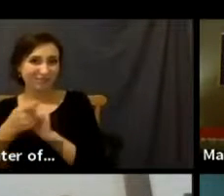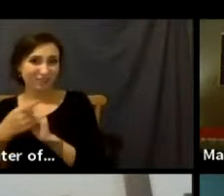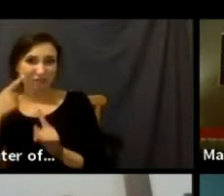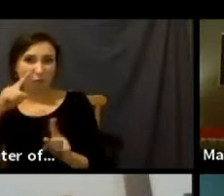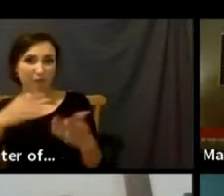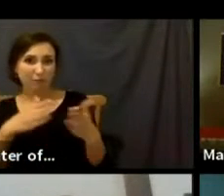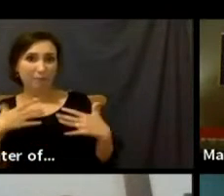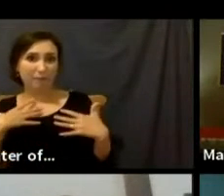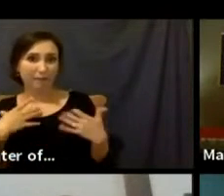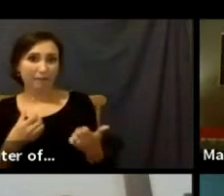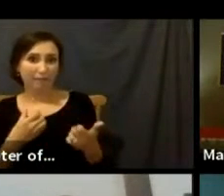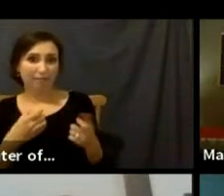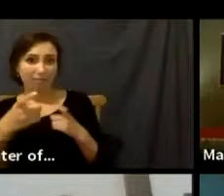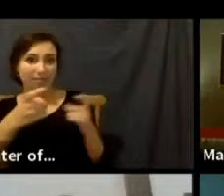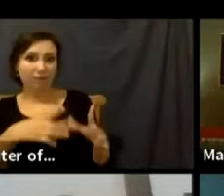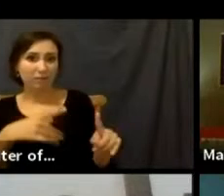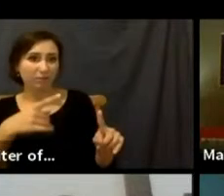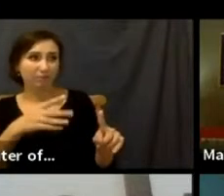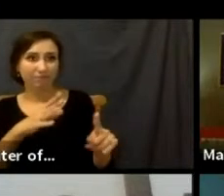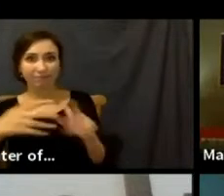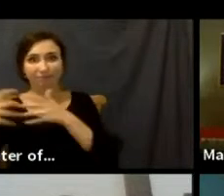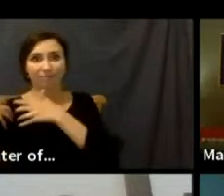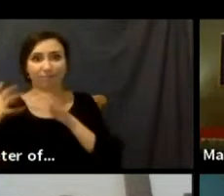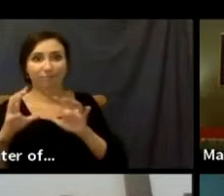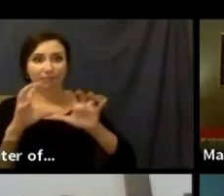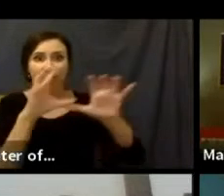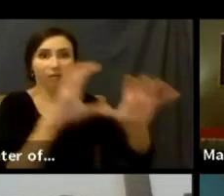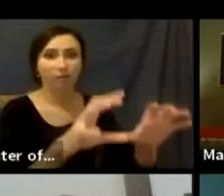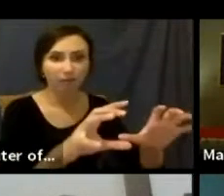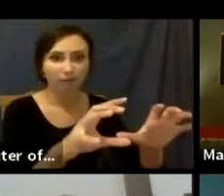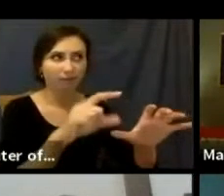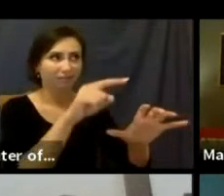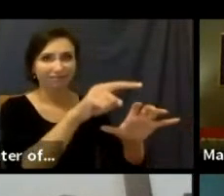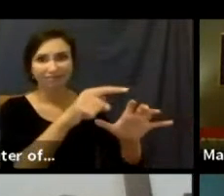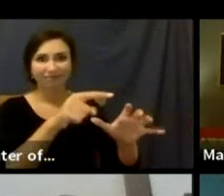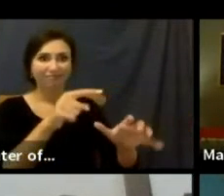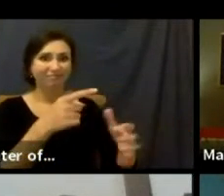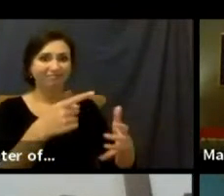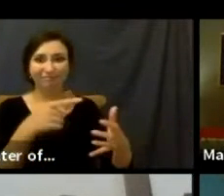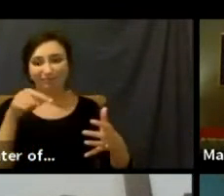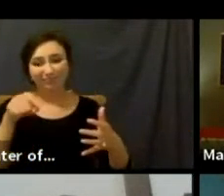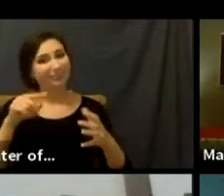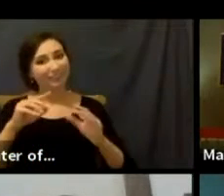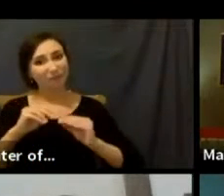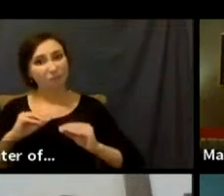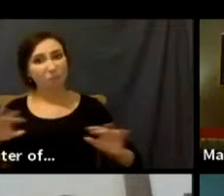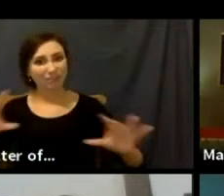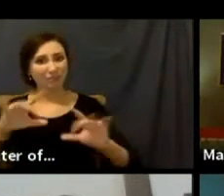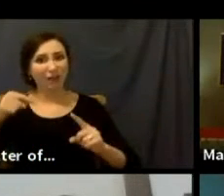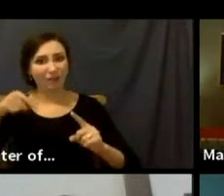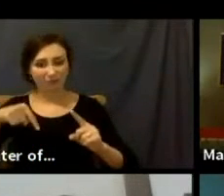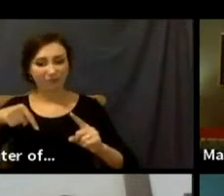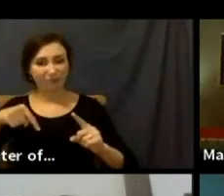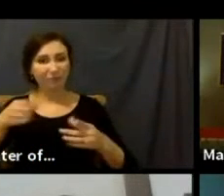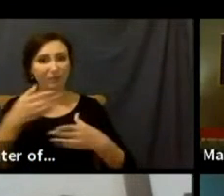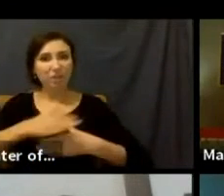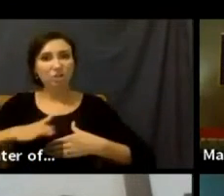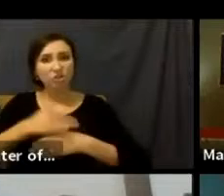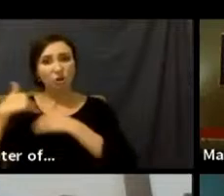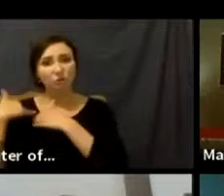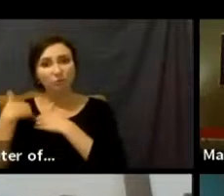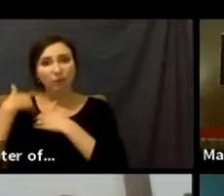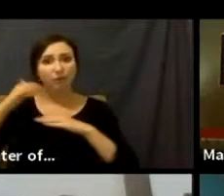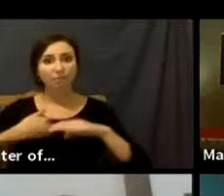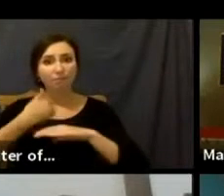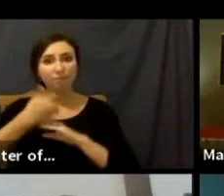that's being put on her shoulders. This spreads around that responsibility based on state